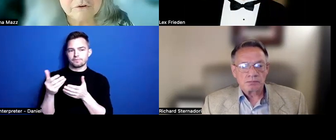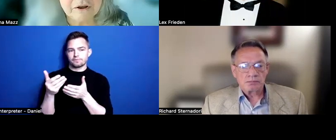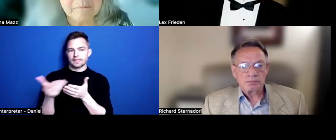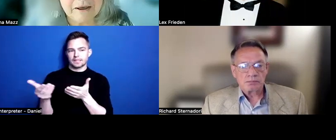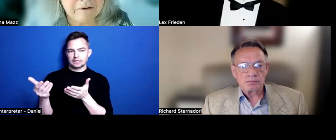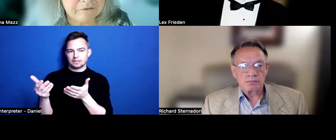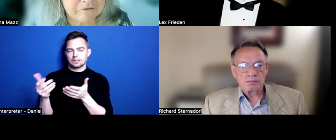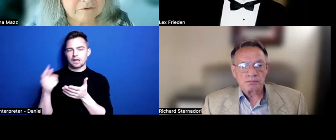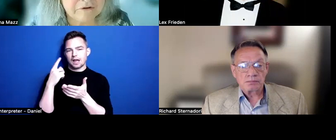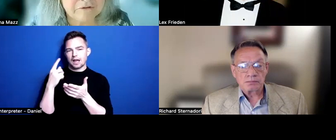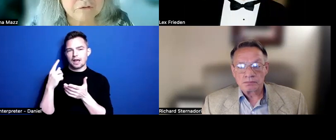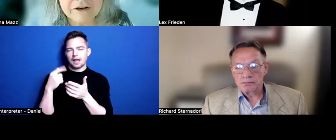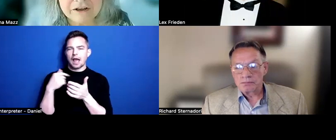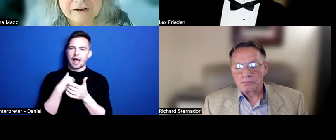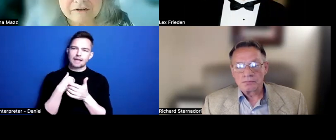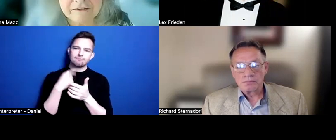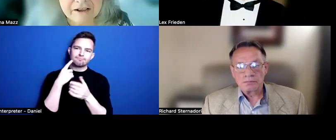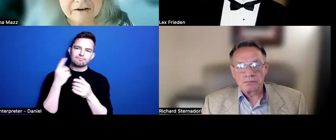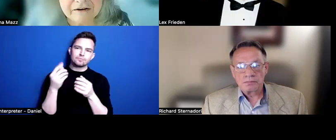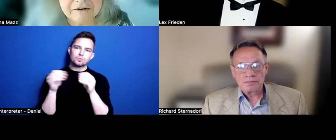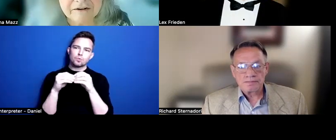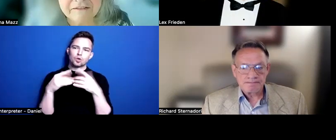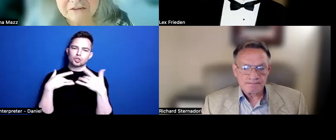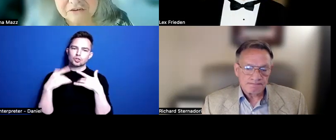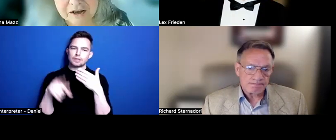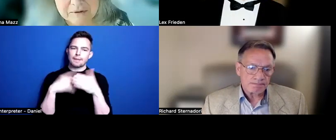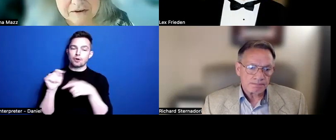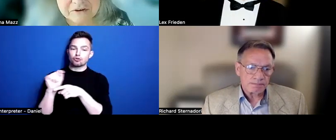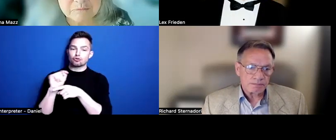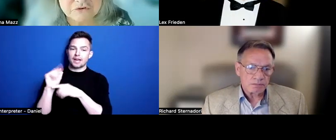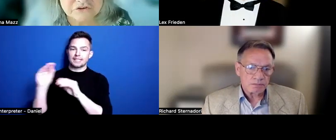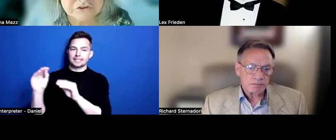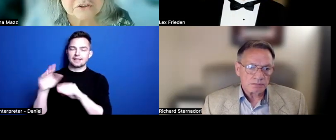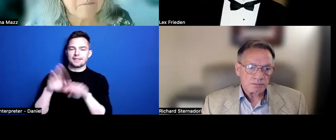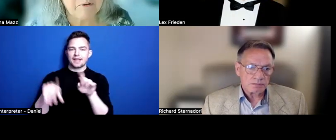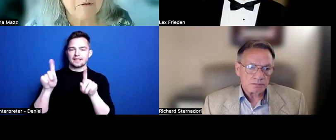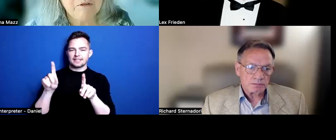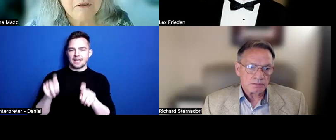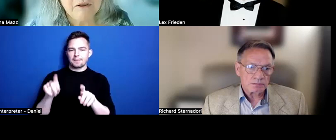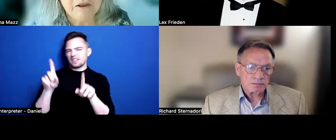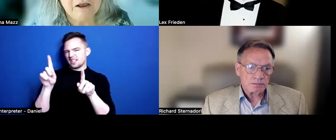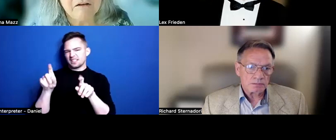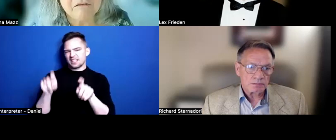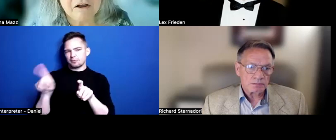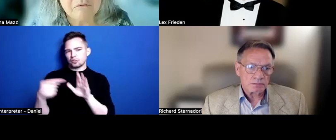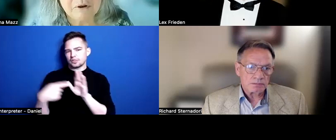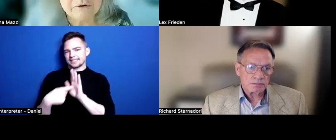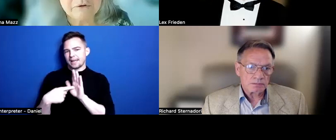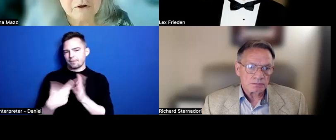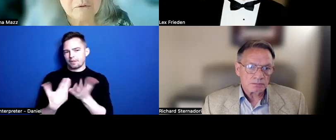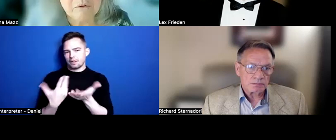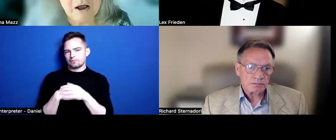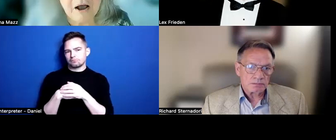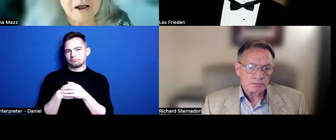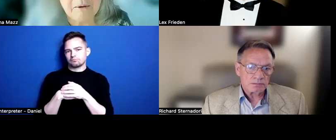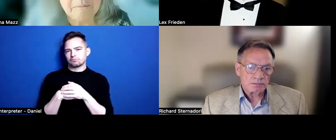more concerned about the training than the exam. The exam's just a sample of